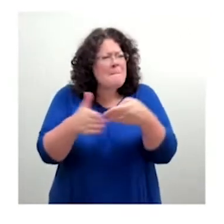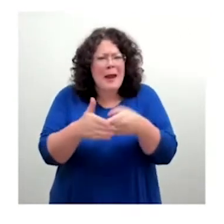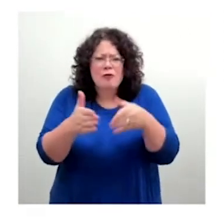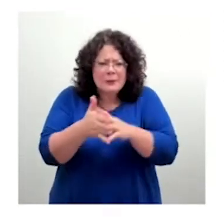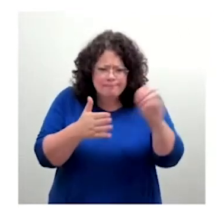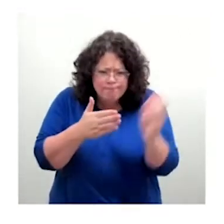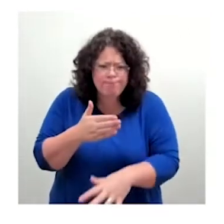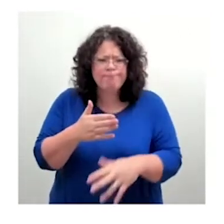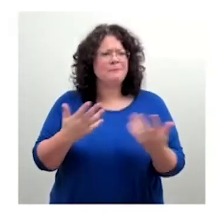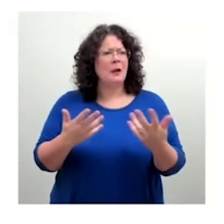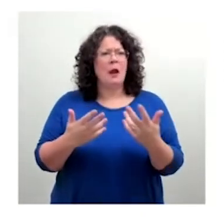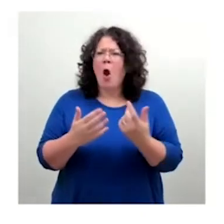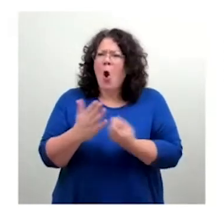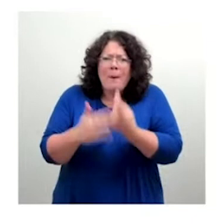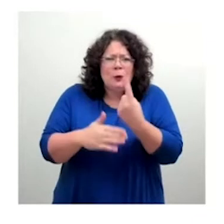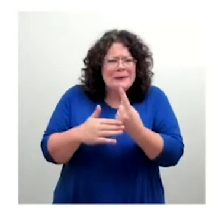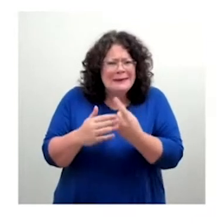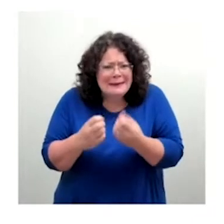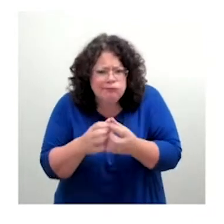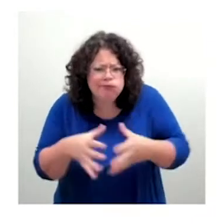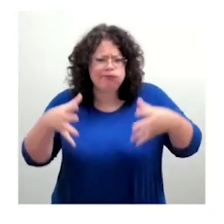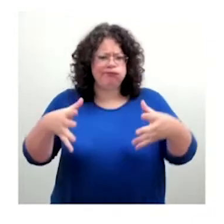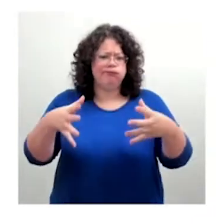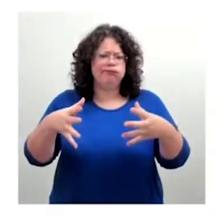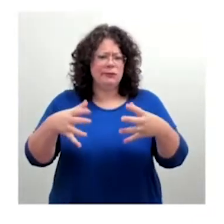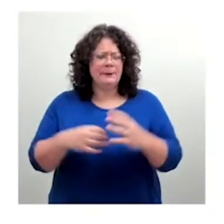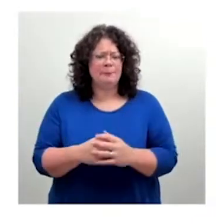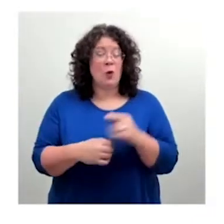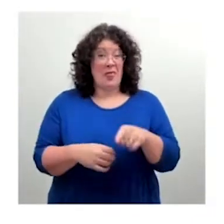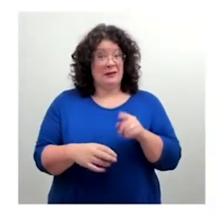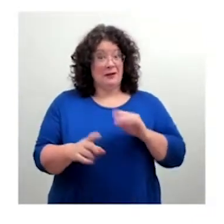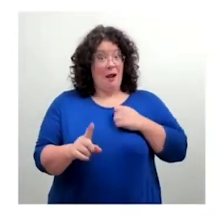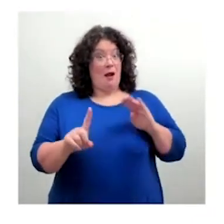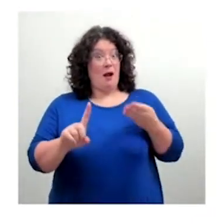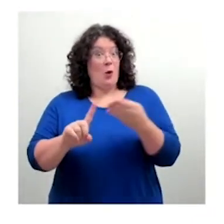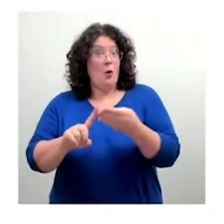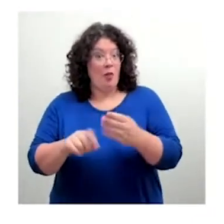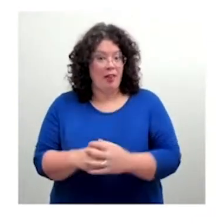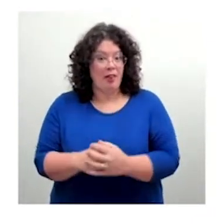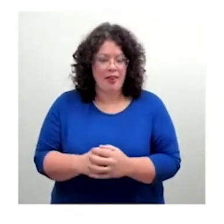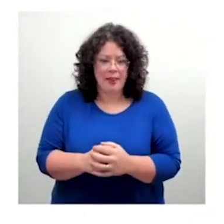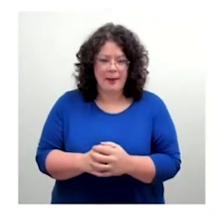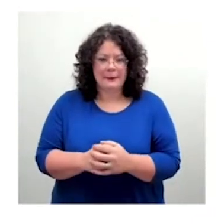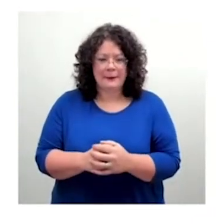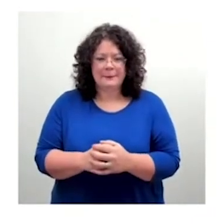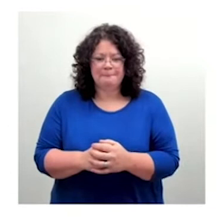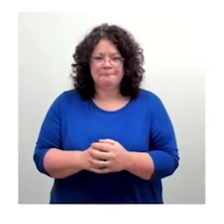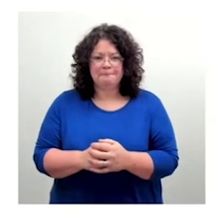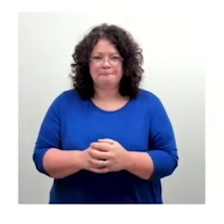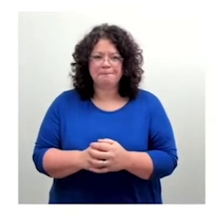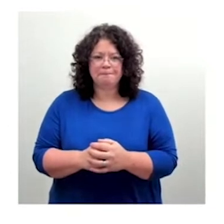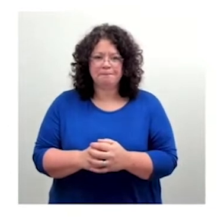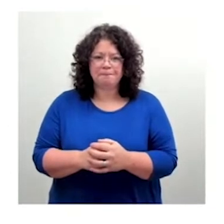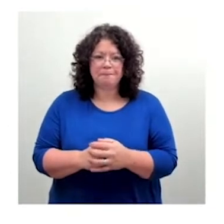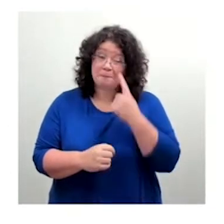Sorry, just trying to change the slides. There we go. So many of these data, I think, will